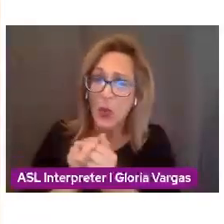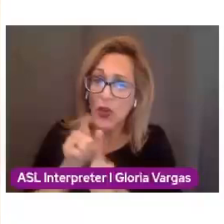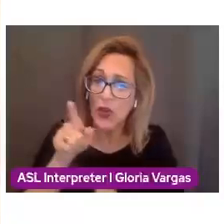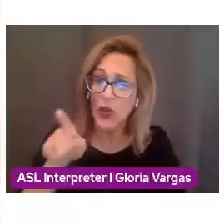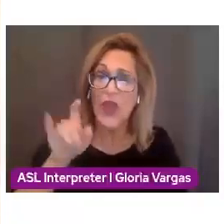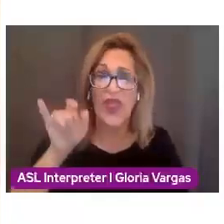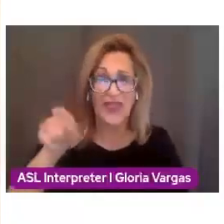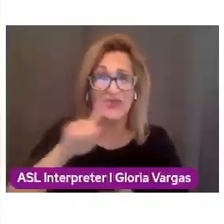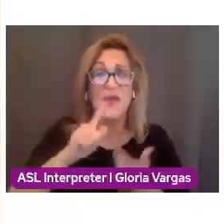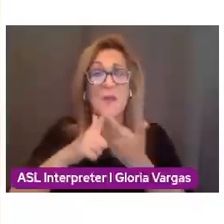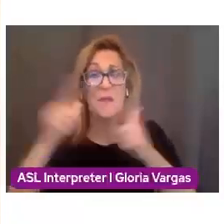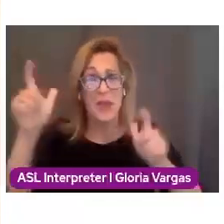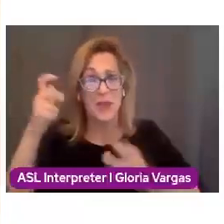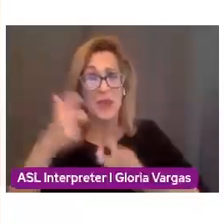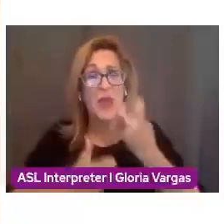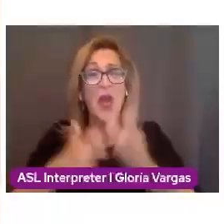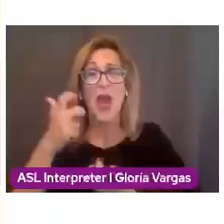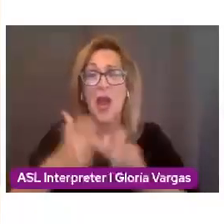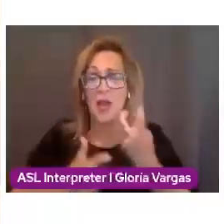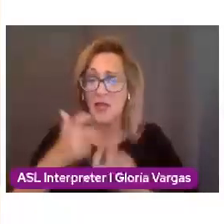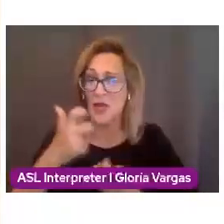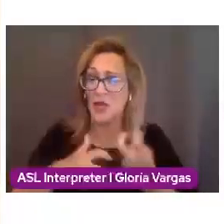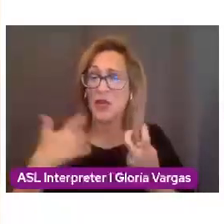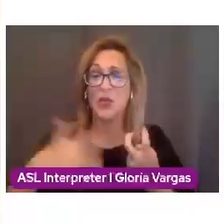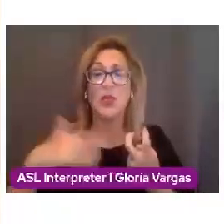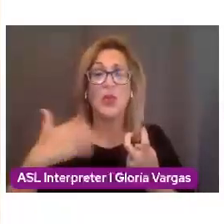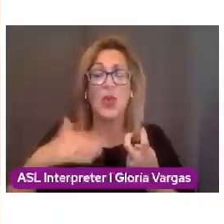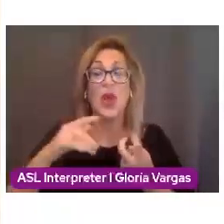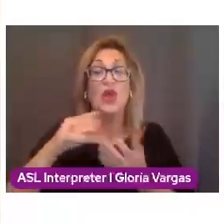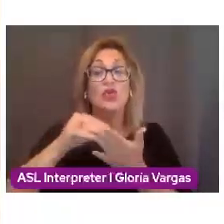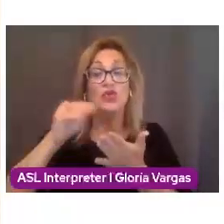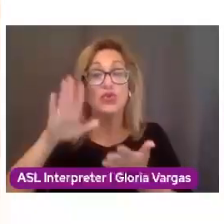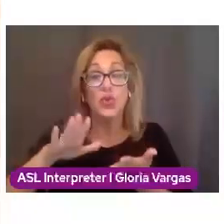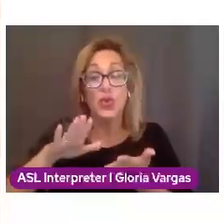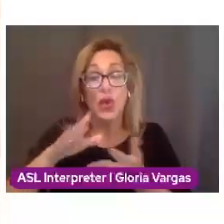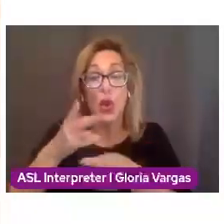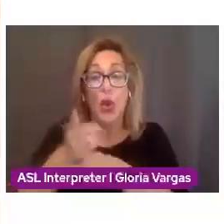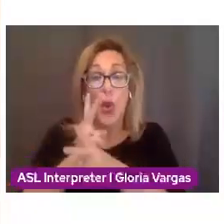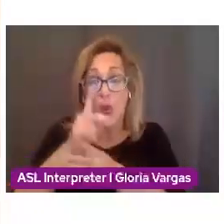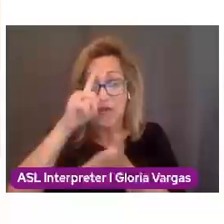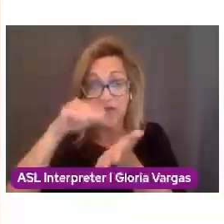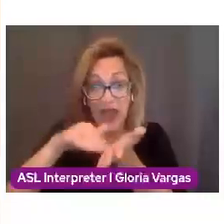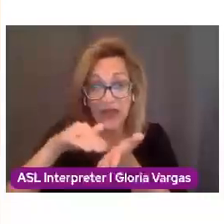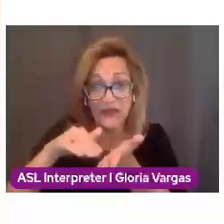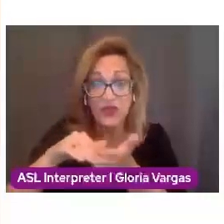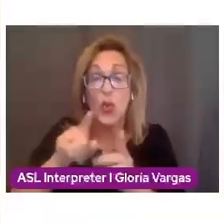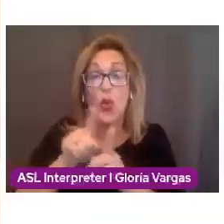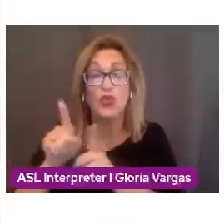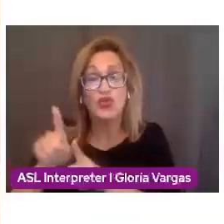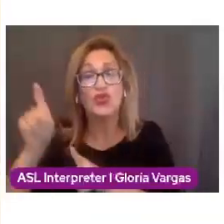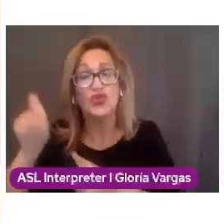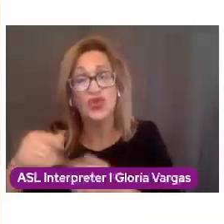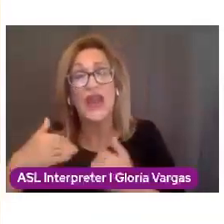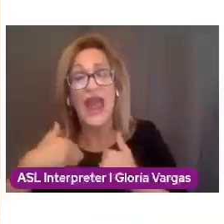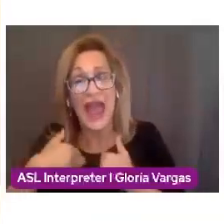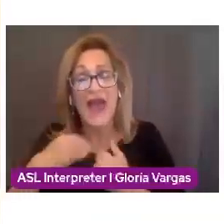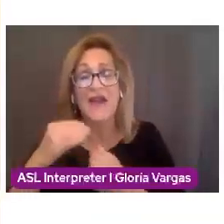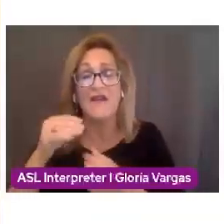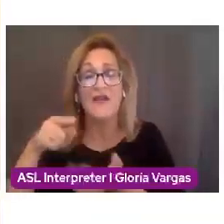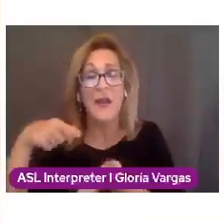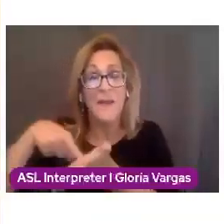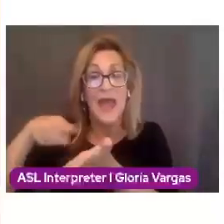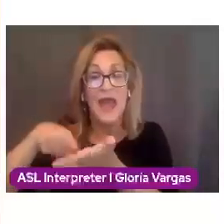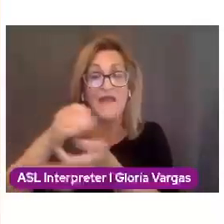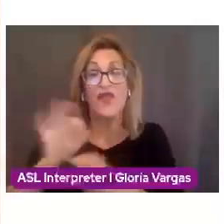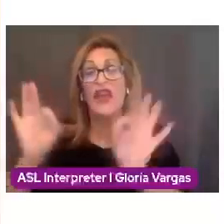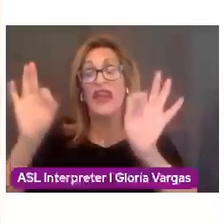and it's a crisis where student loan forgiveness also needs to be paired with tuition-free public colleges and universities, because